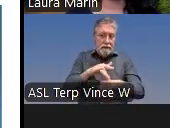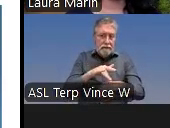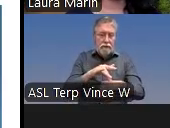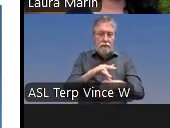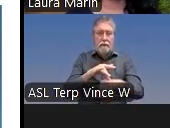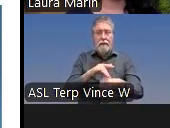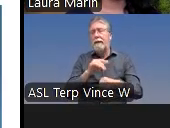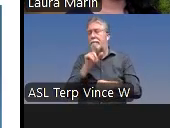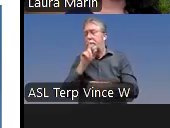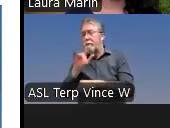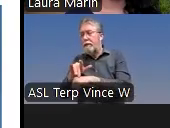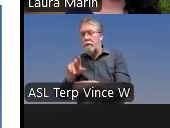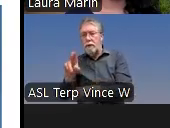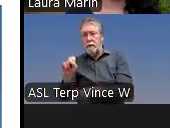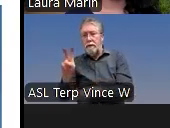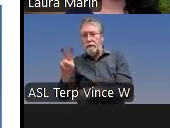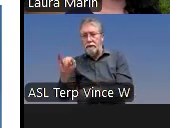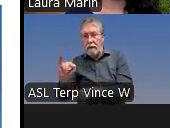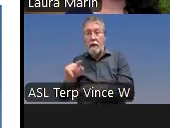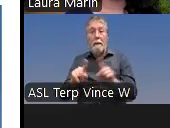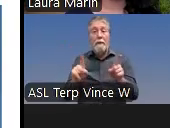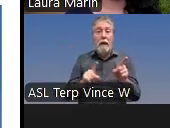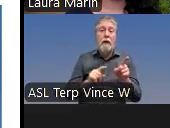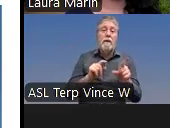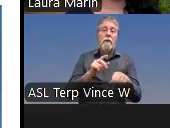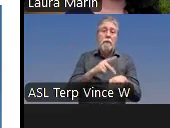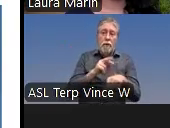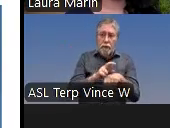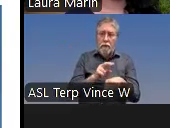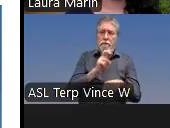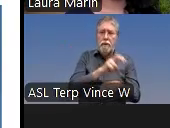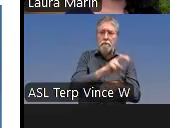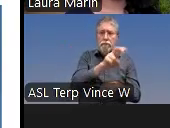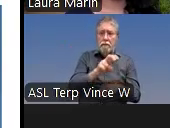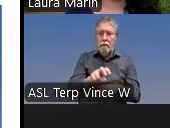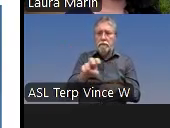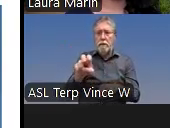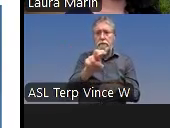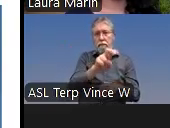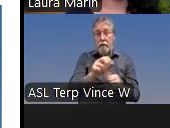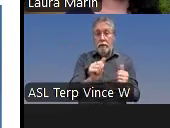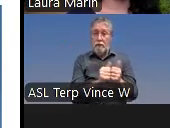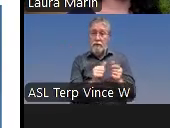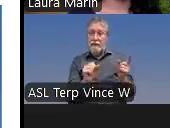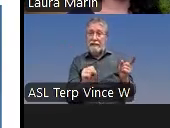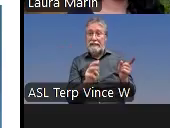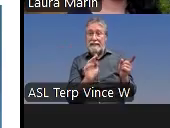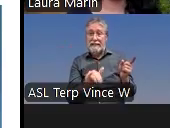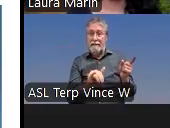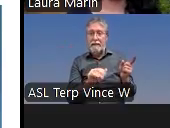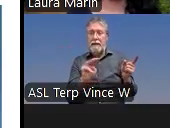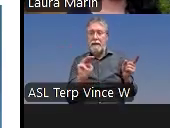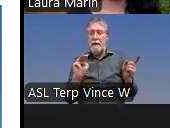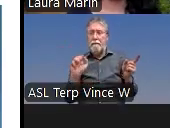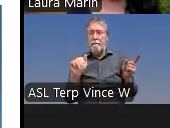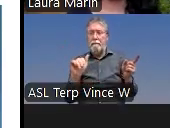Virgin Islands, but we went all over Puerto Rico. We worked with Sammy in the Mayas